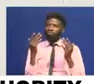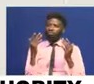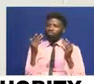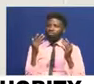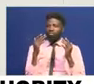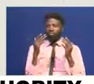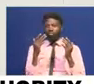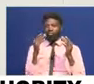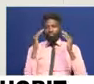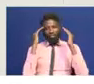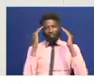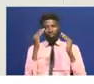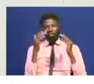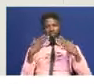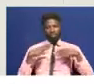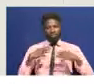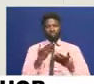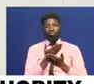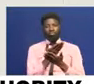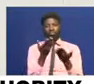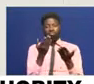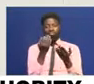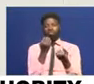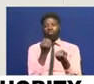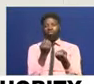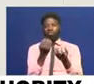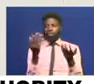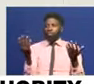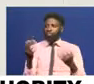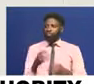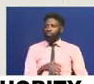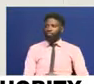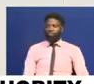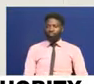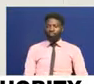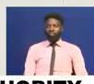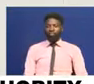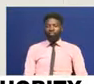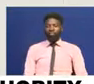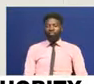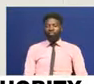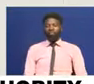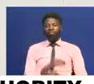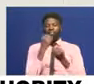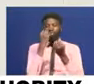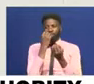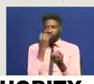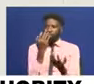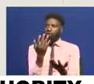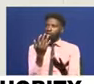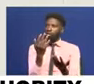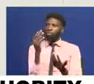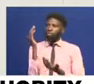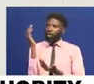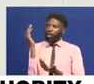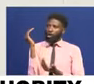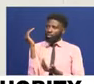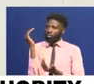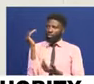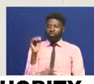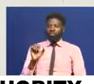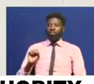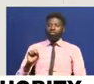that camera, you know, because you'll be addressing the people that you serve. Yes. And give them hope that SHA will